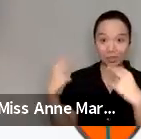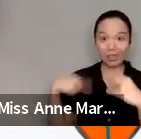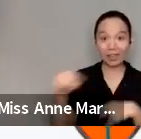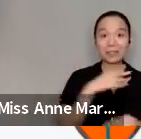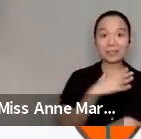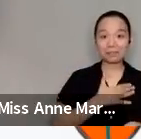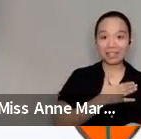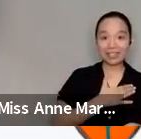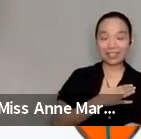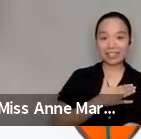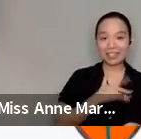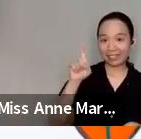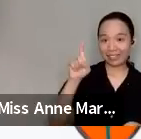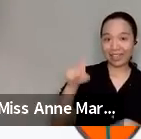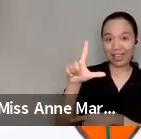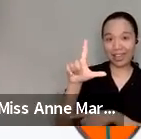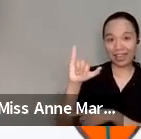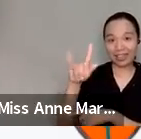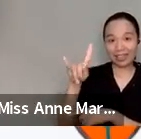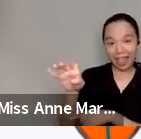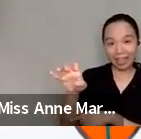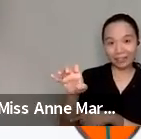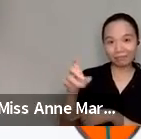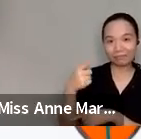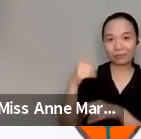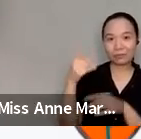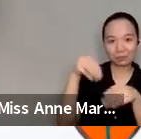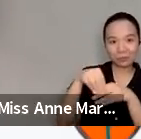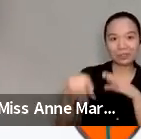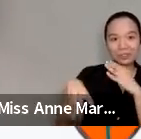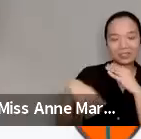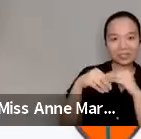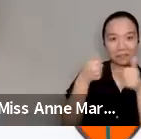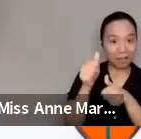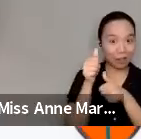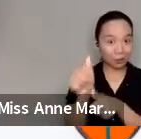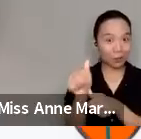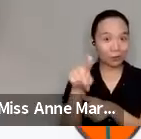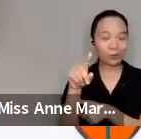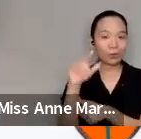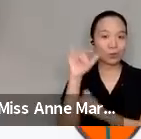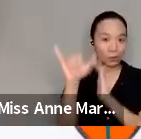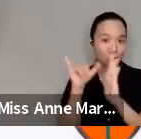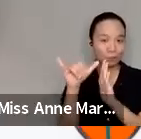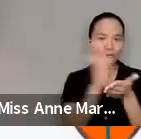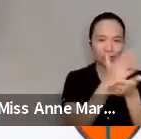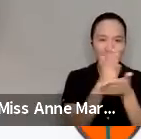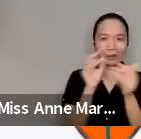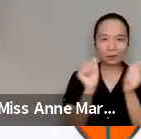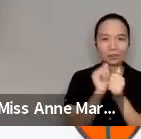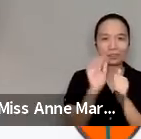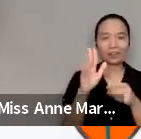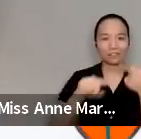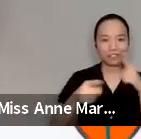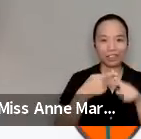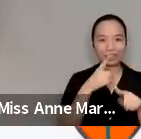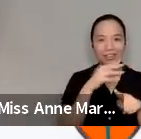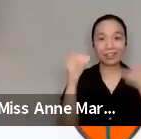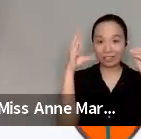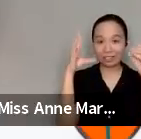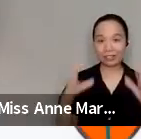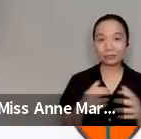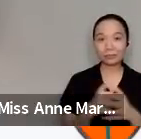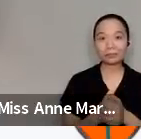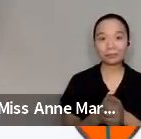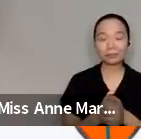and subscribe our YouTube channel and share it with your friends, especially your fellow educators. Knowledge